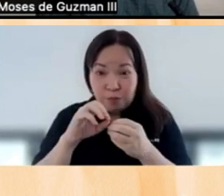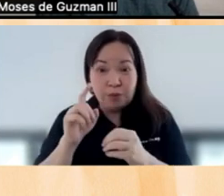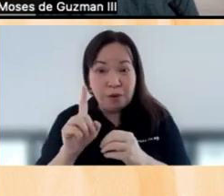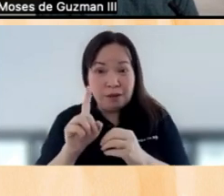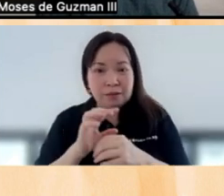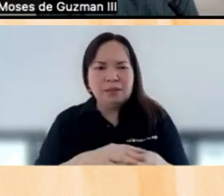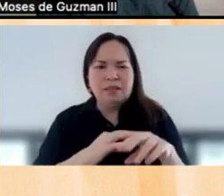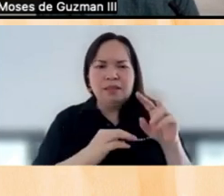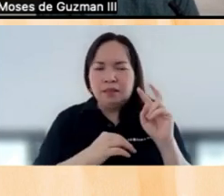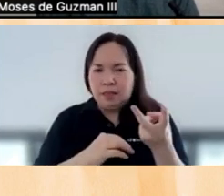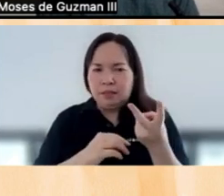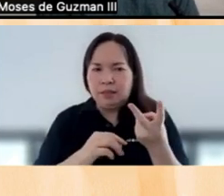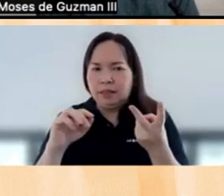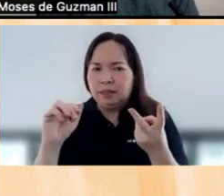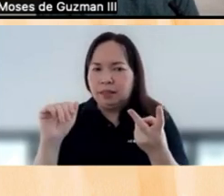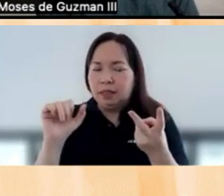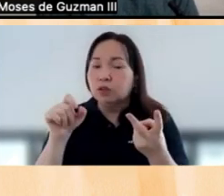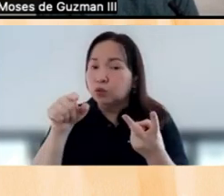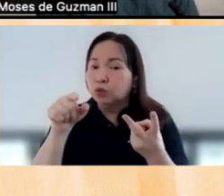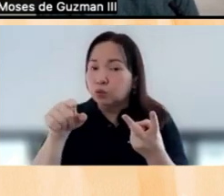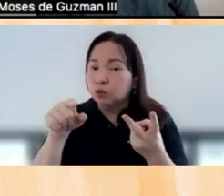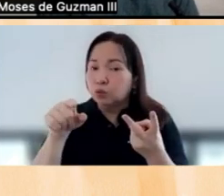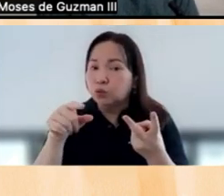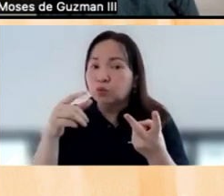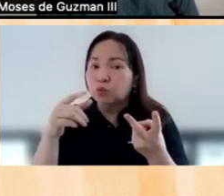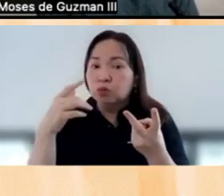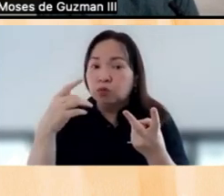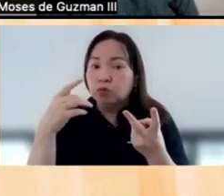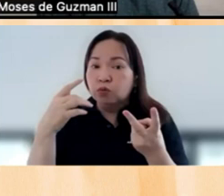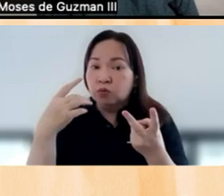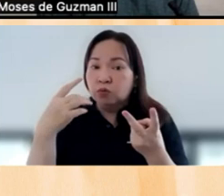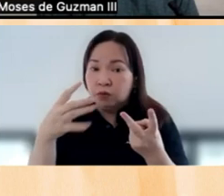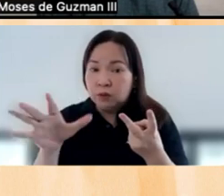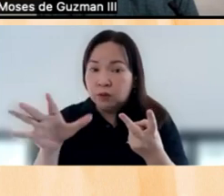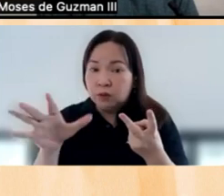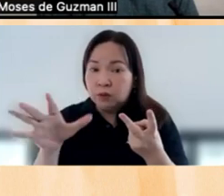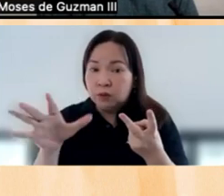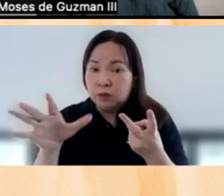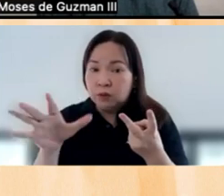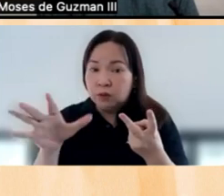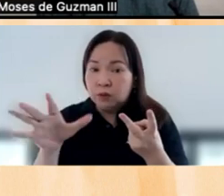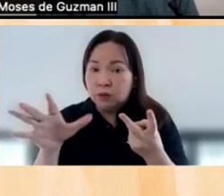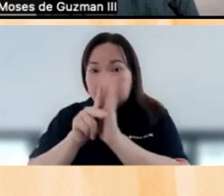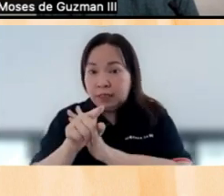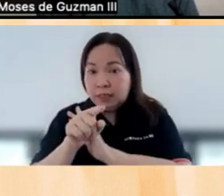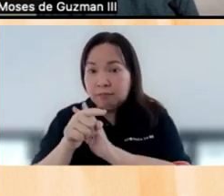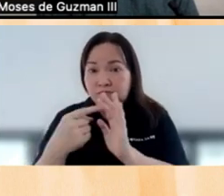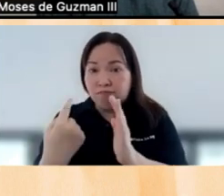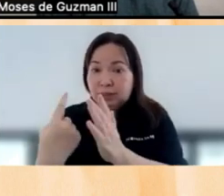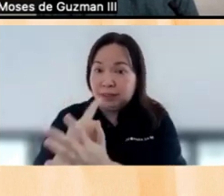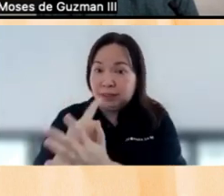two is no, then you should go directly to question number six, which asks, have you